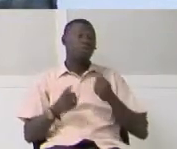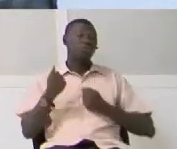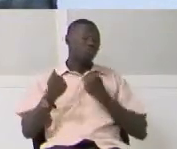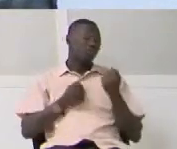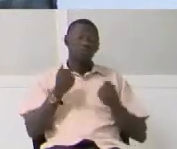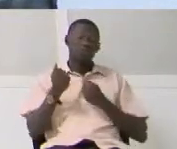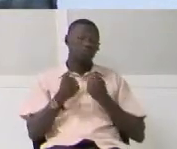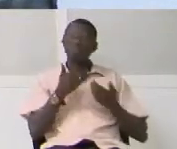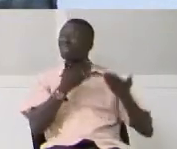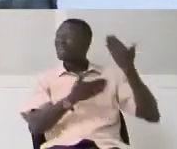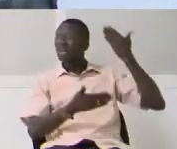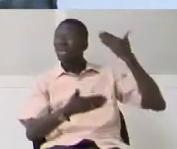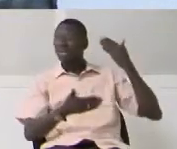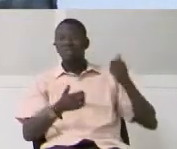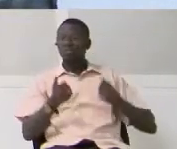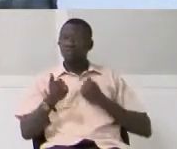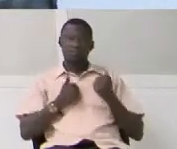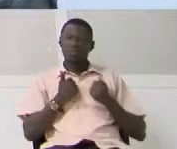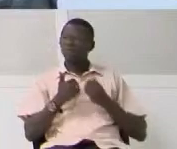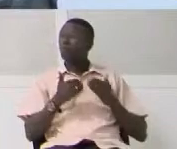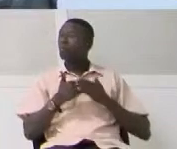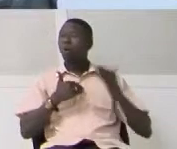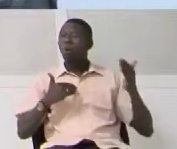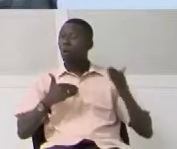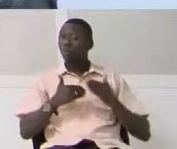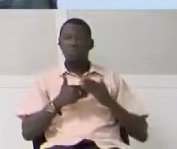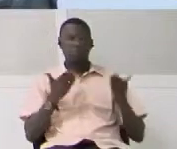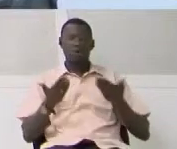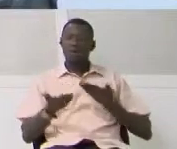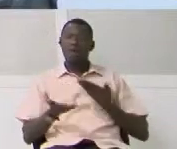suffered a lot. Son on a totorop, bro.